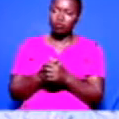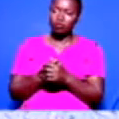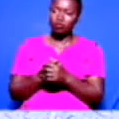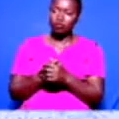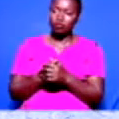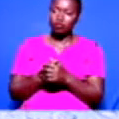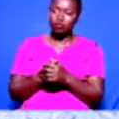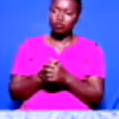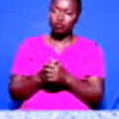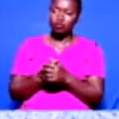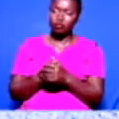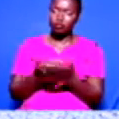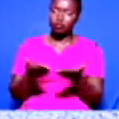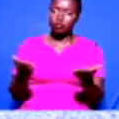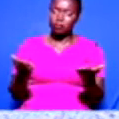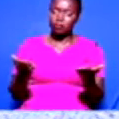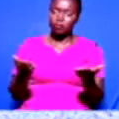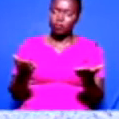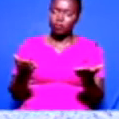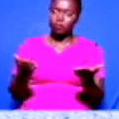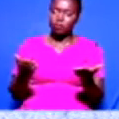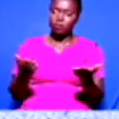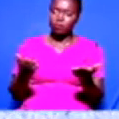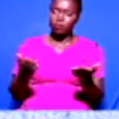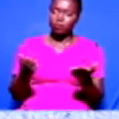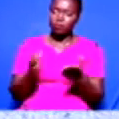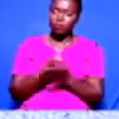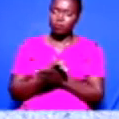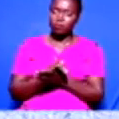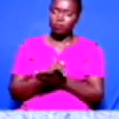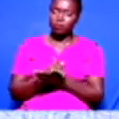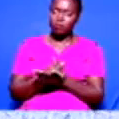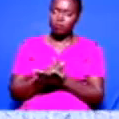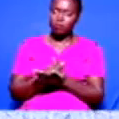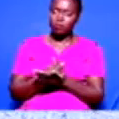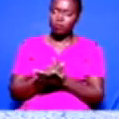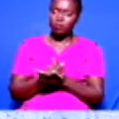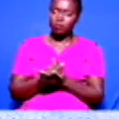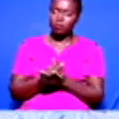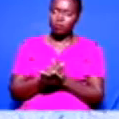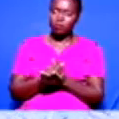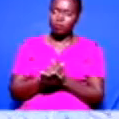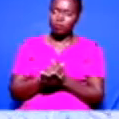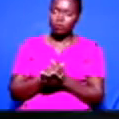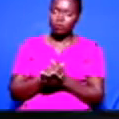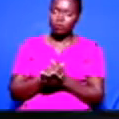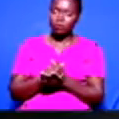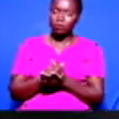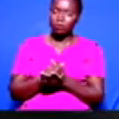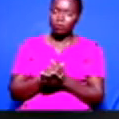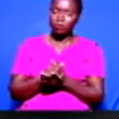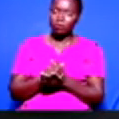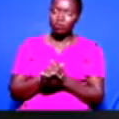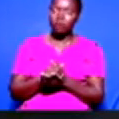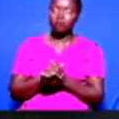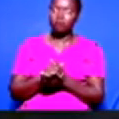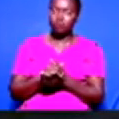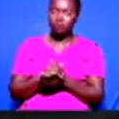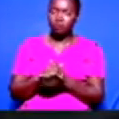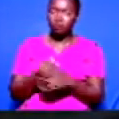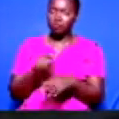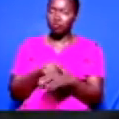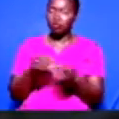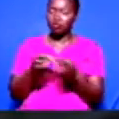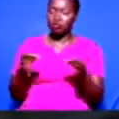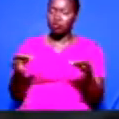to be available on Showmax for a decent amount of time. So the first step to getting elected